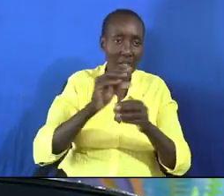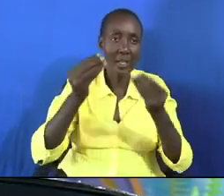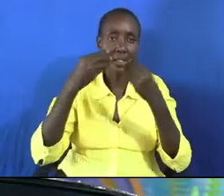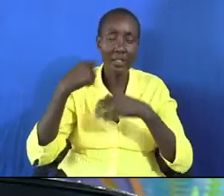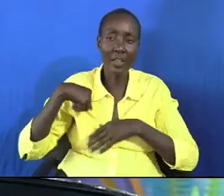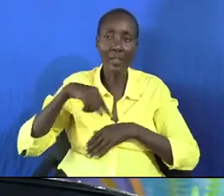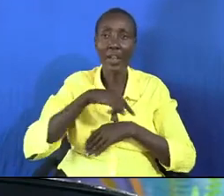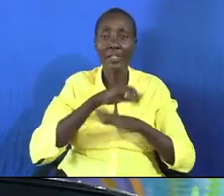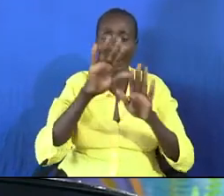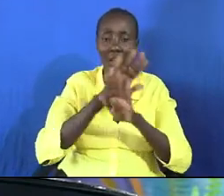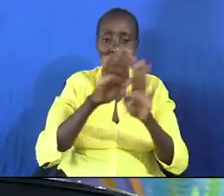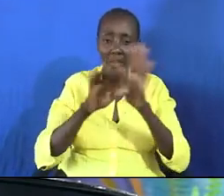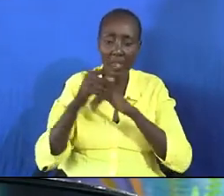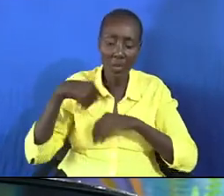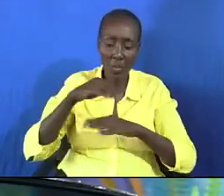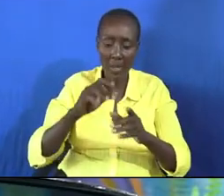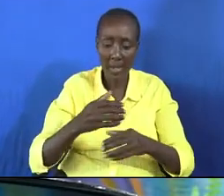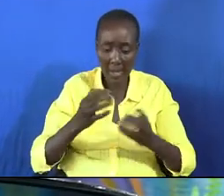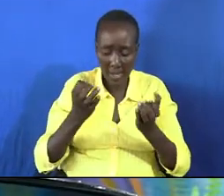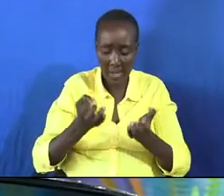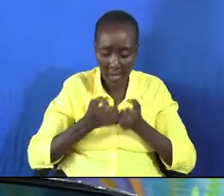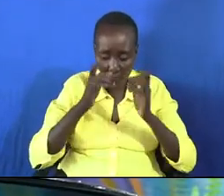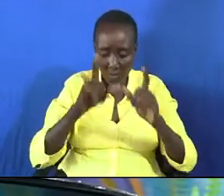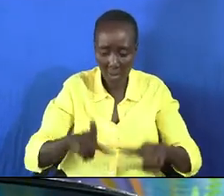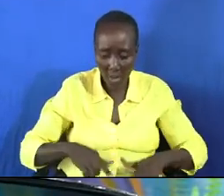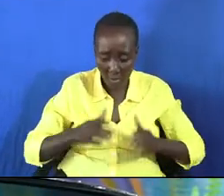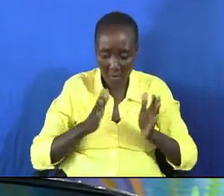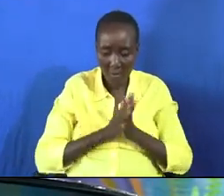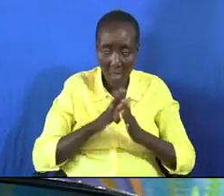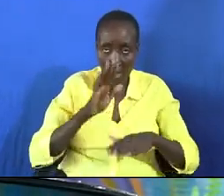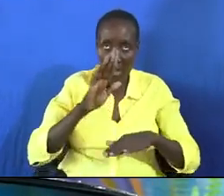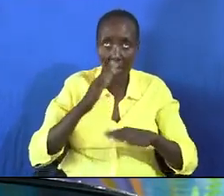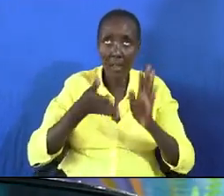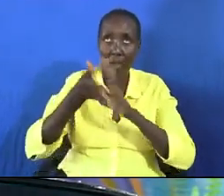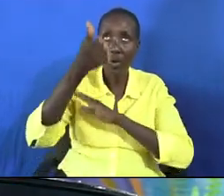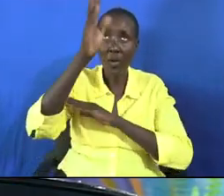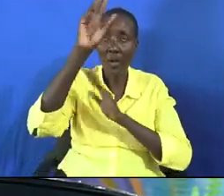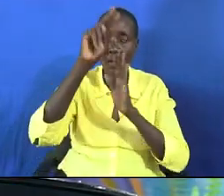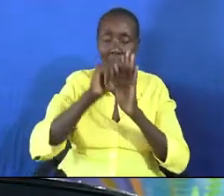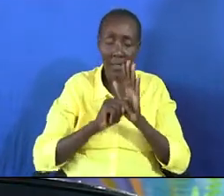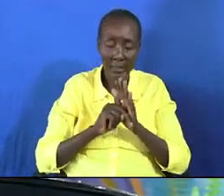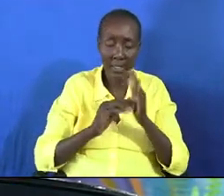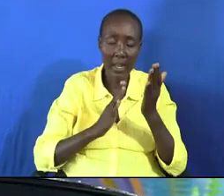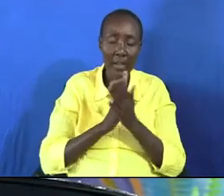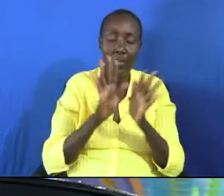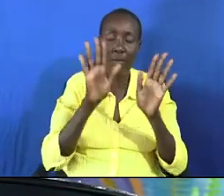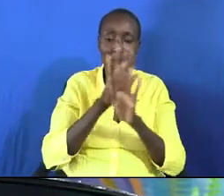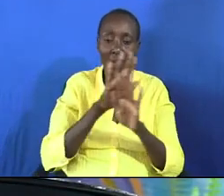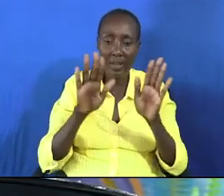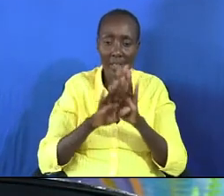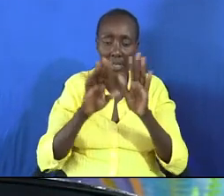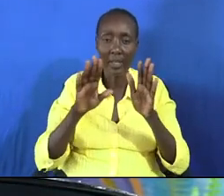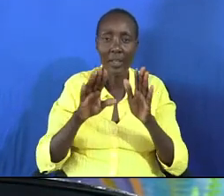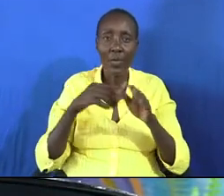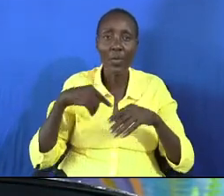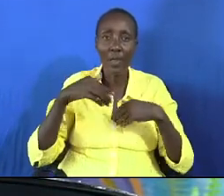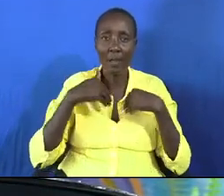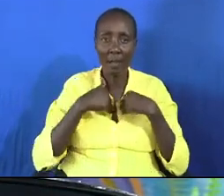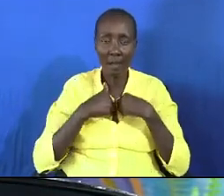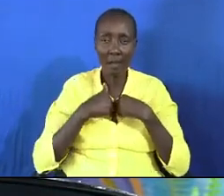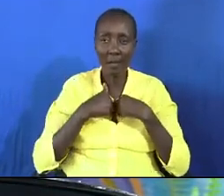us all we need for life and godliness. And why all these things are available to